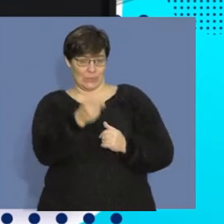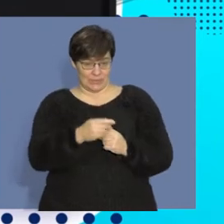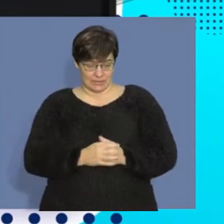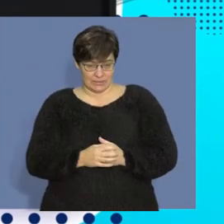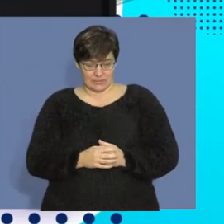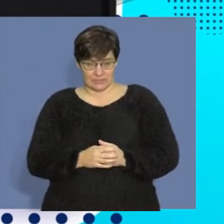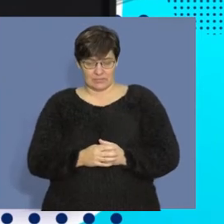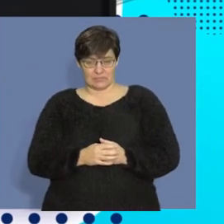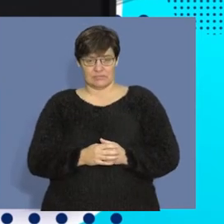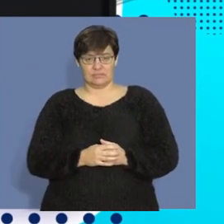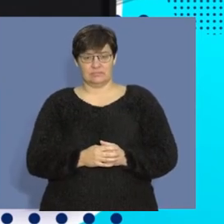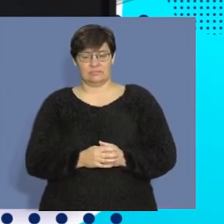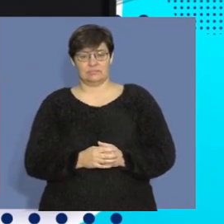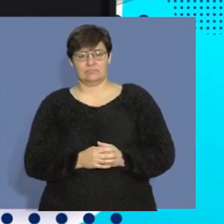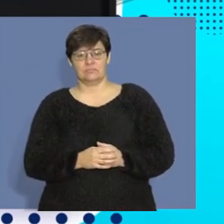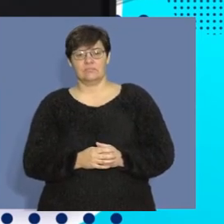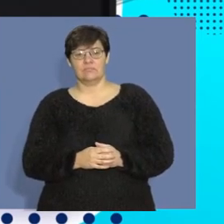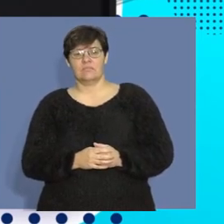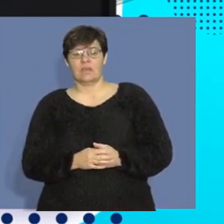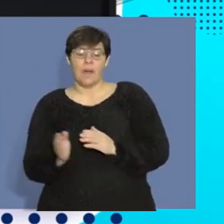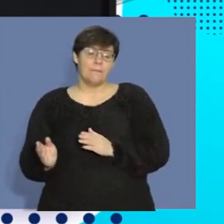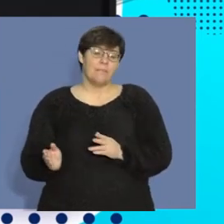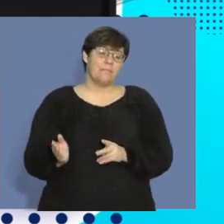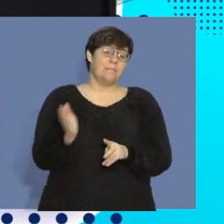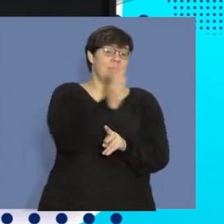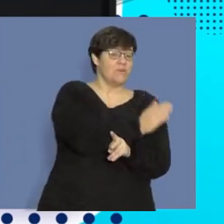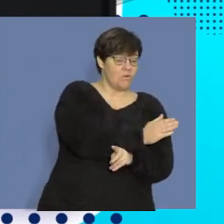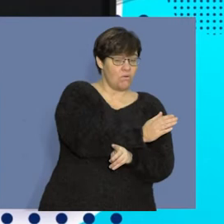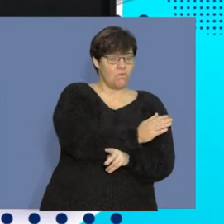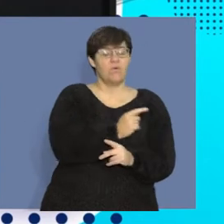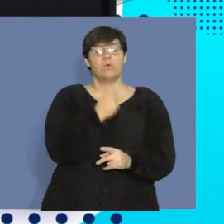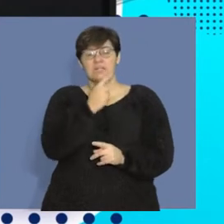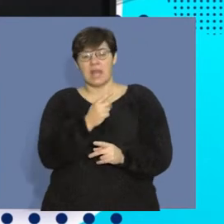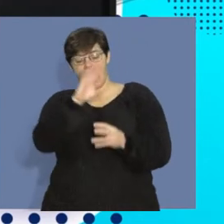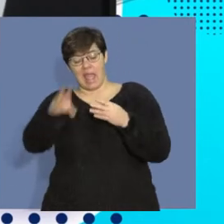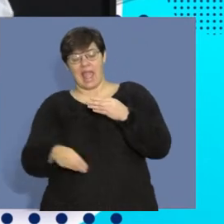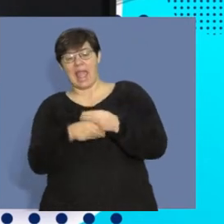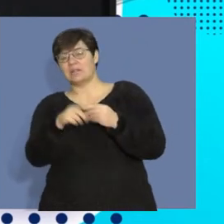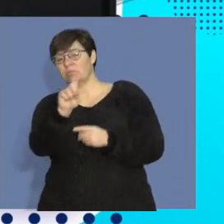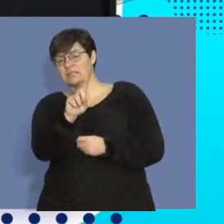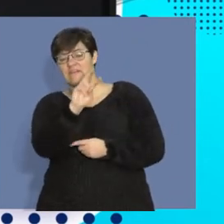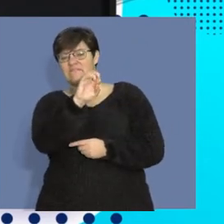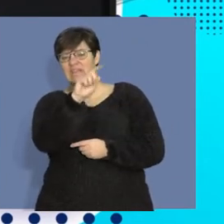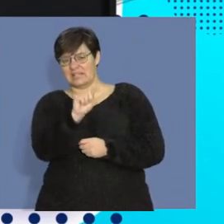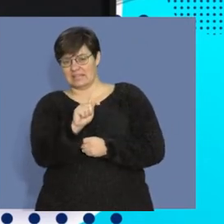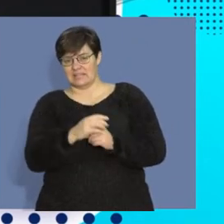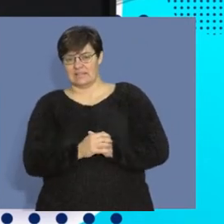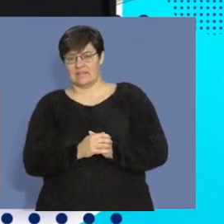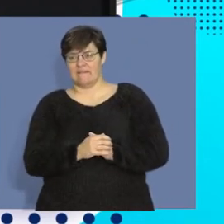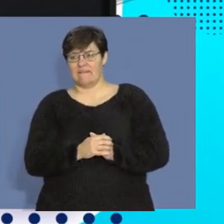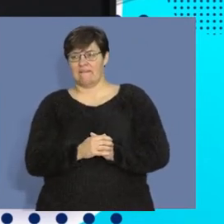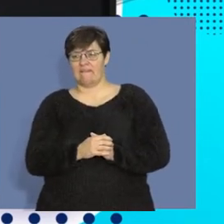Okay. Then in our previous segment, we brought in another component of VAT where we spoke